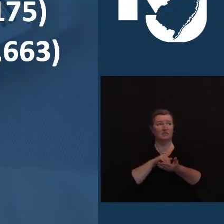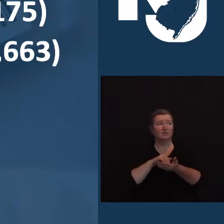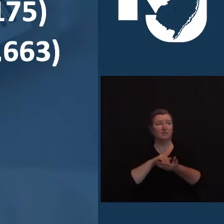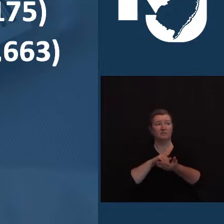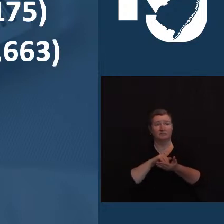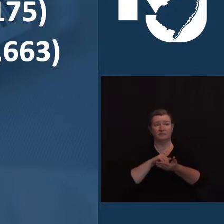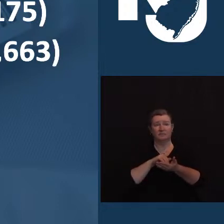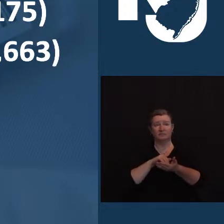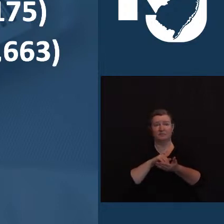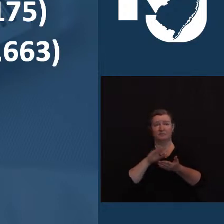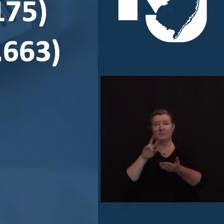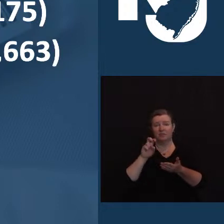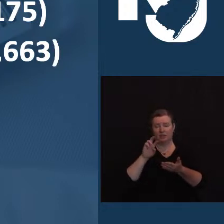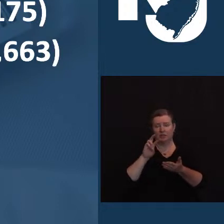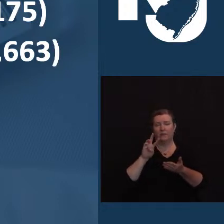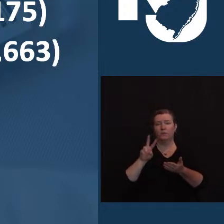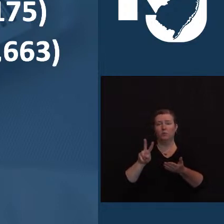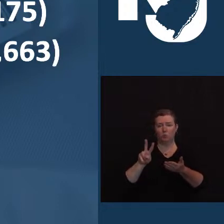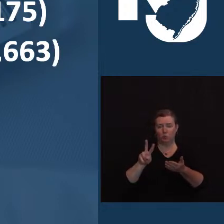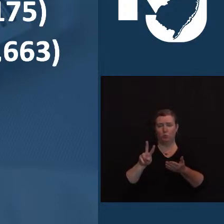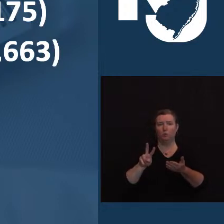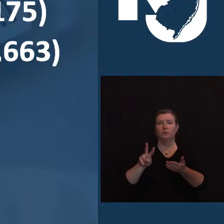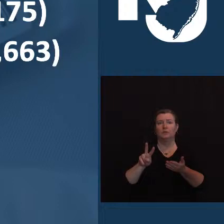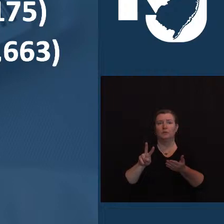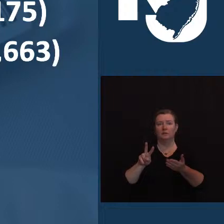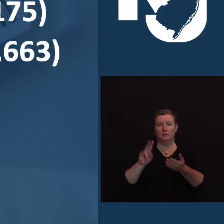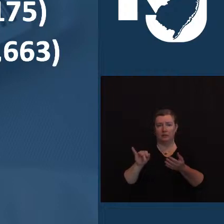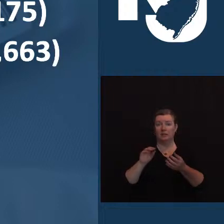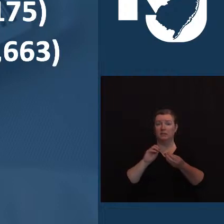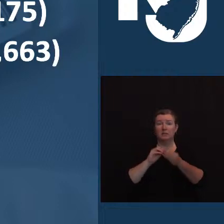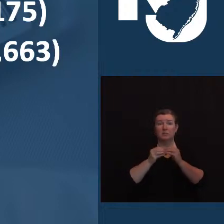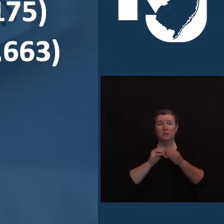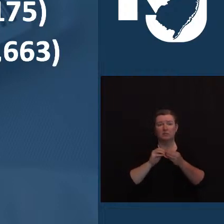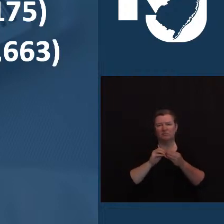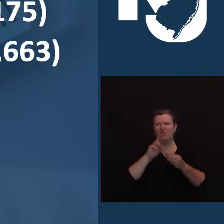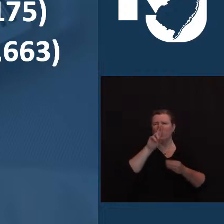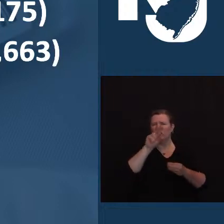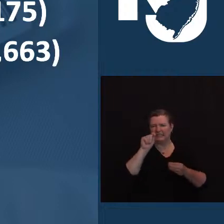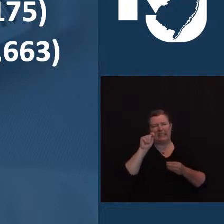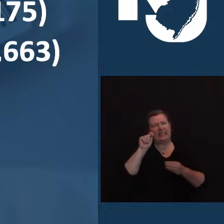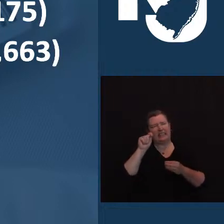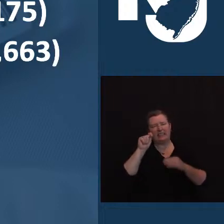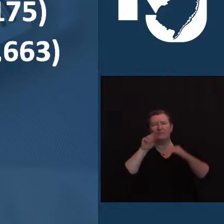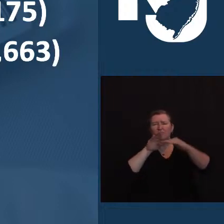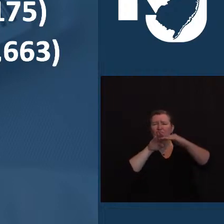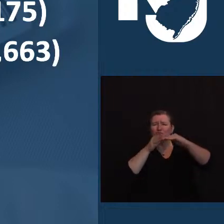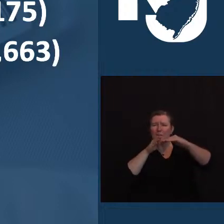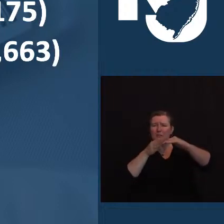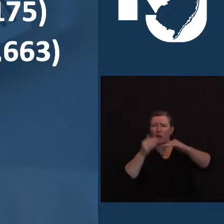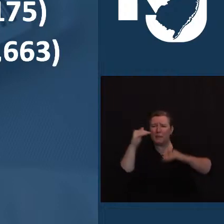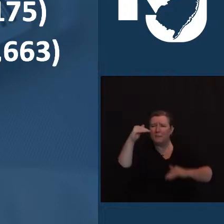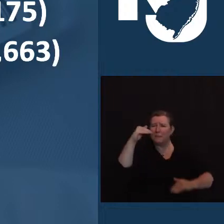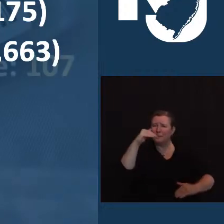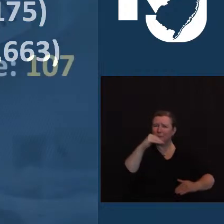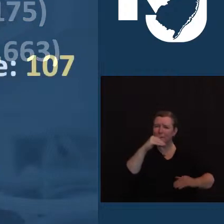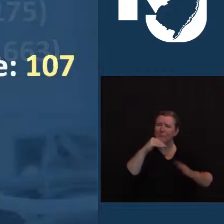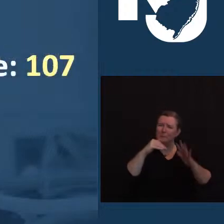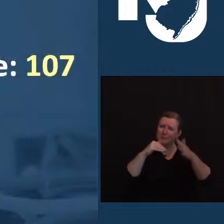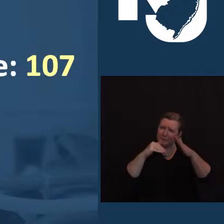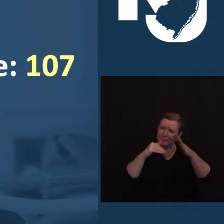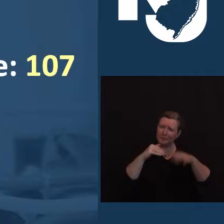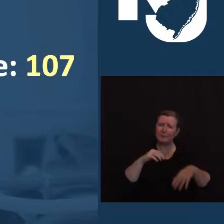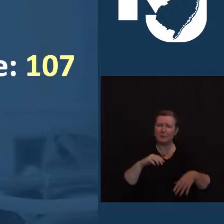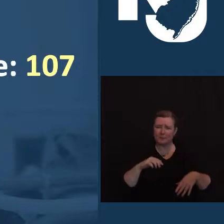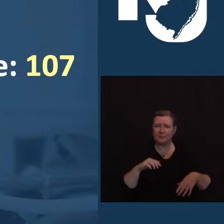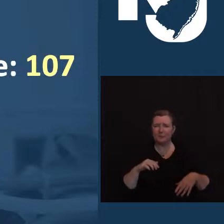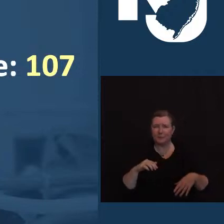transmission continues to decline, though it is still over 1, and it shows, therefore, an increasing spread of the virus. Here are the latest numbers